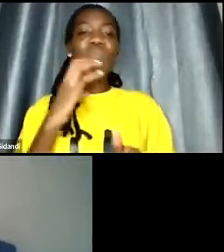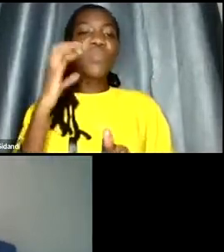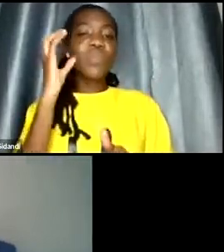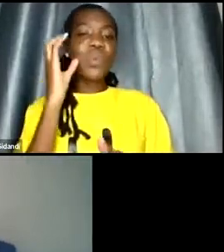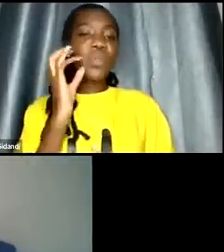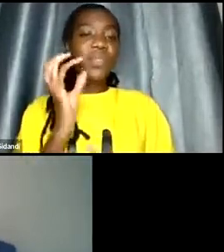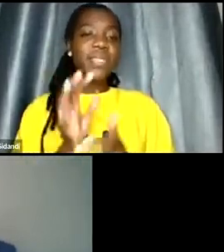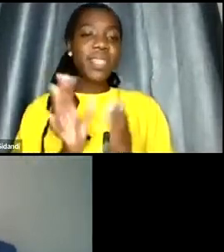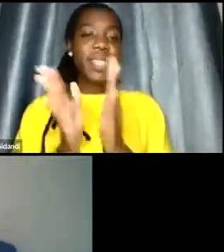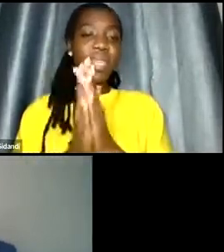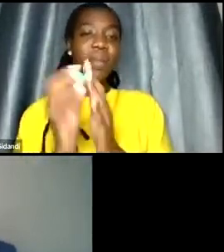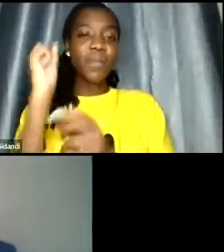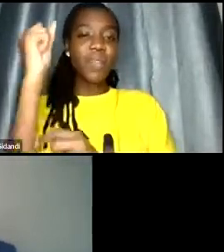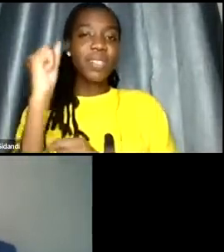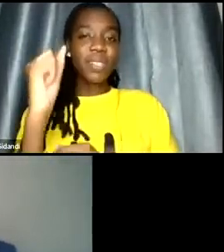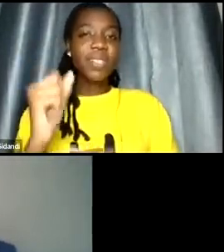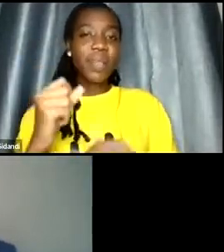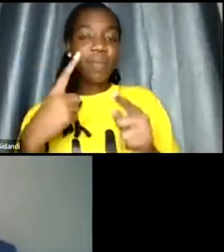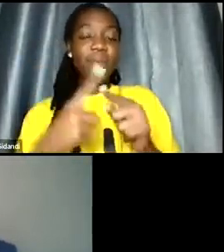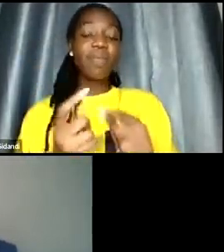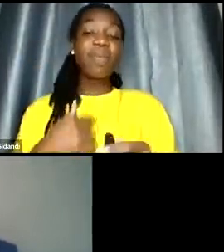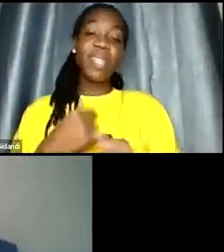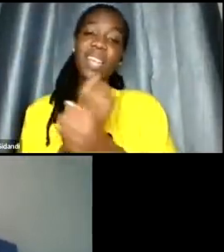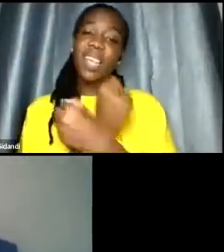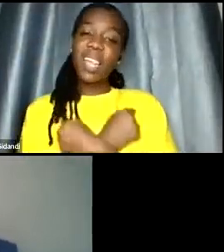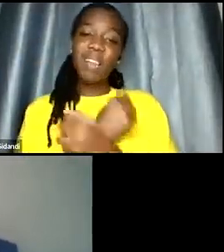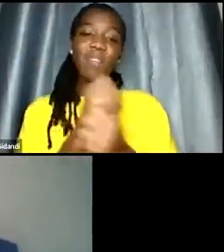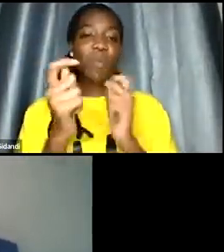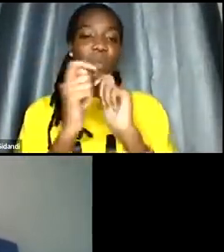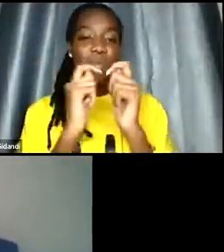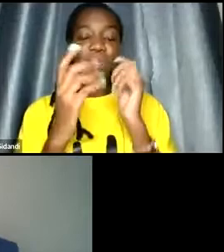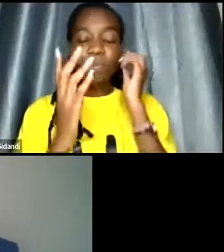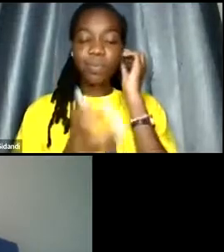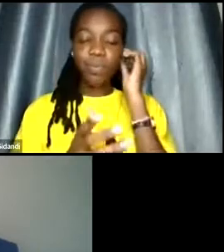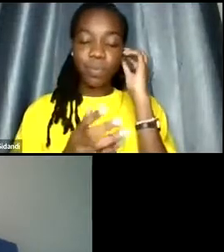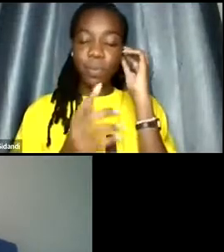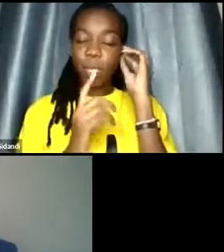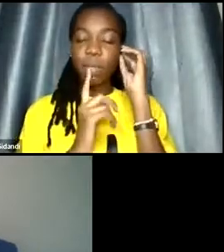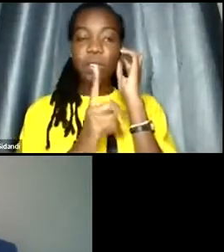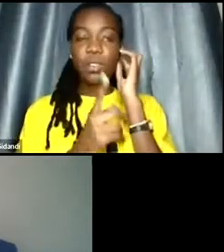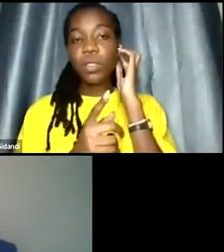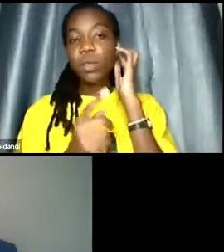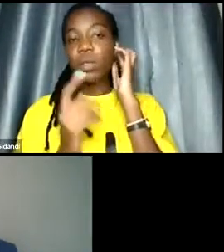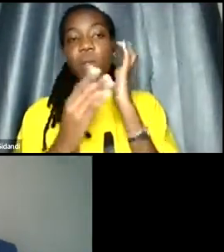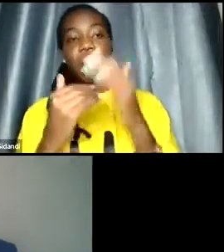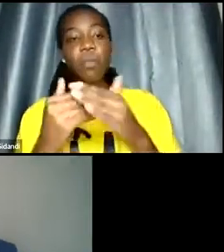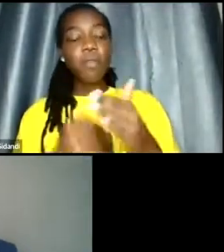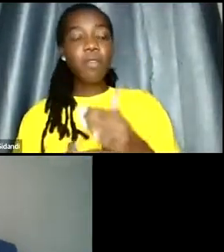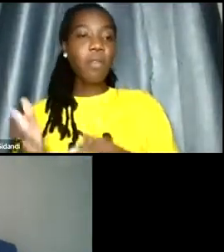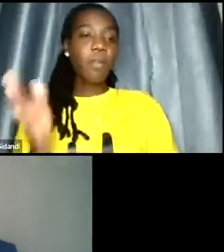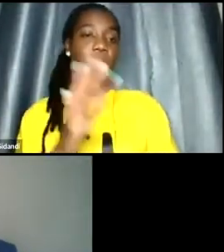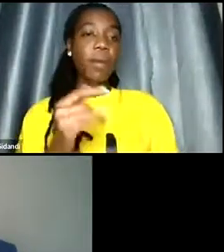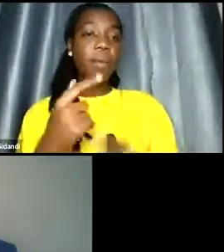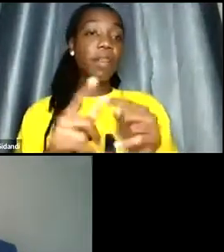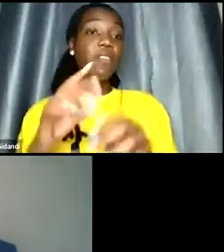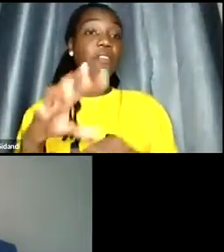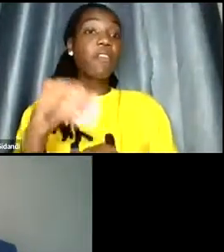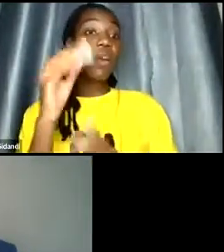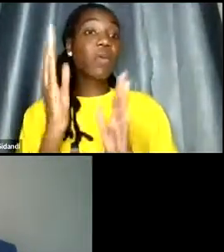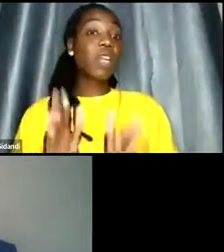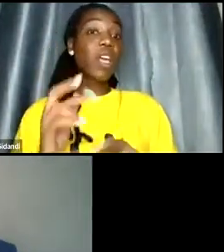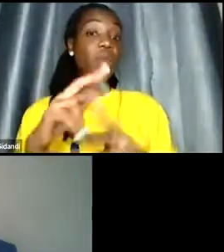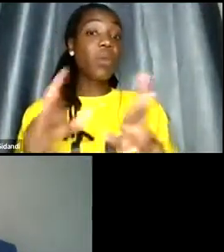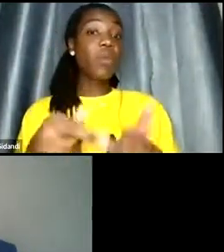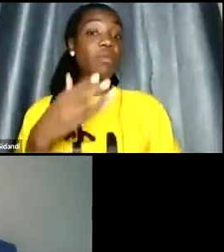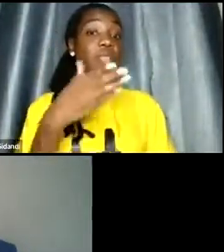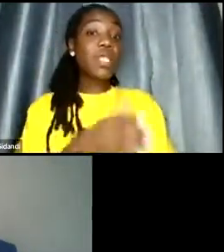sure. But I'm loving this conversation. And before I just take on the questions from the audience, let me ask you, for the founders in this room, at what point